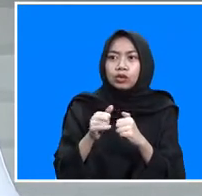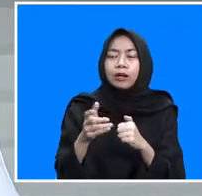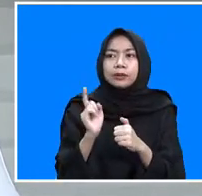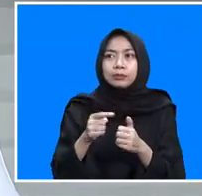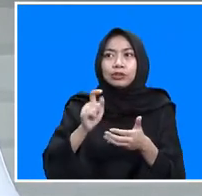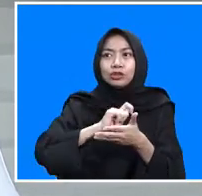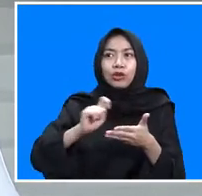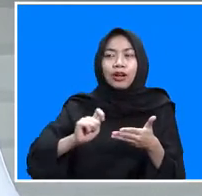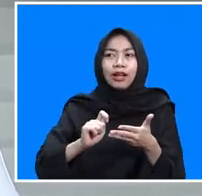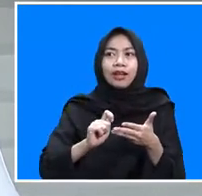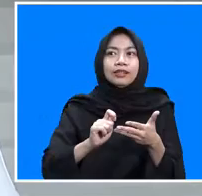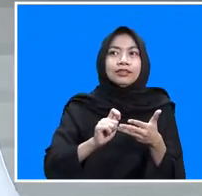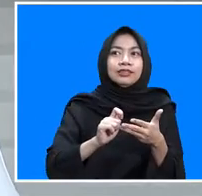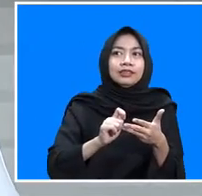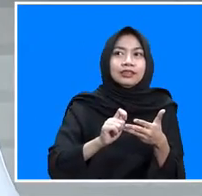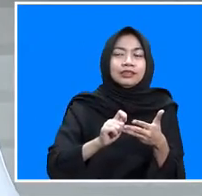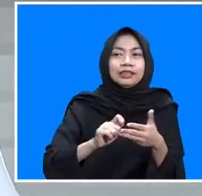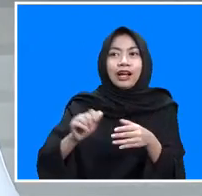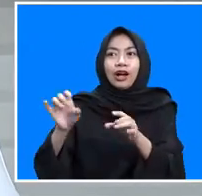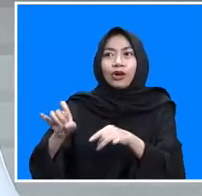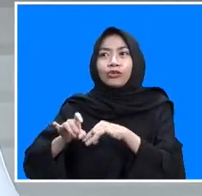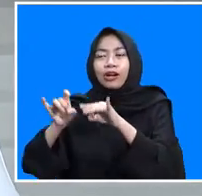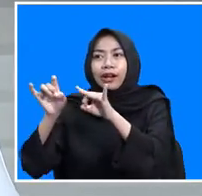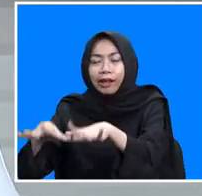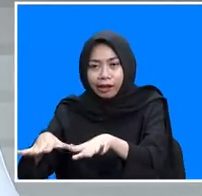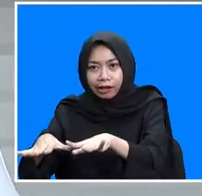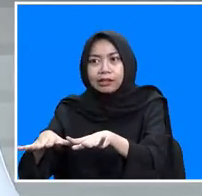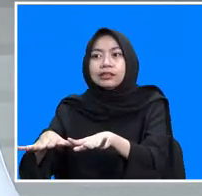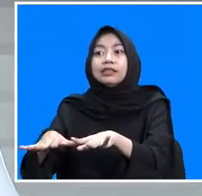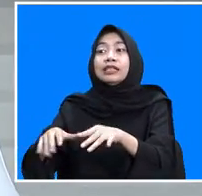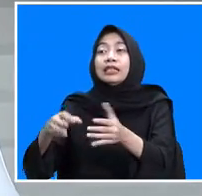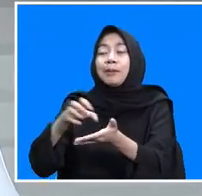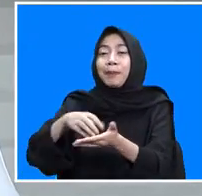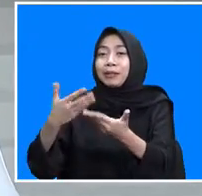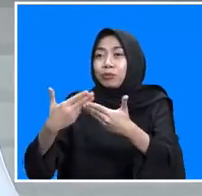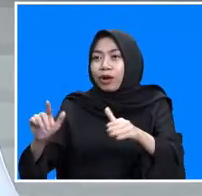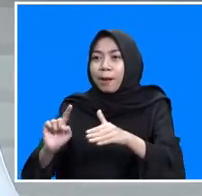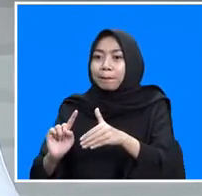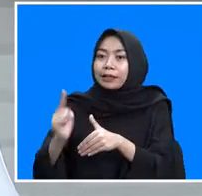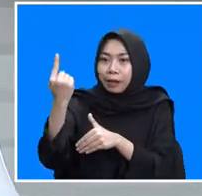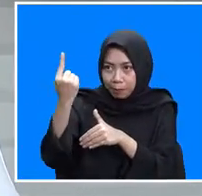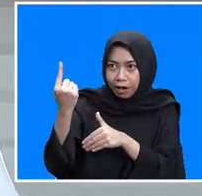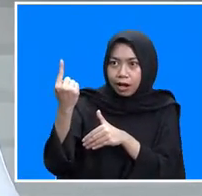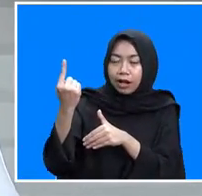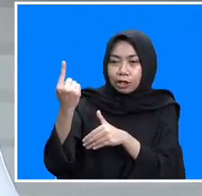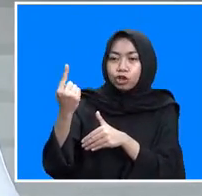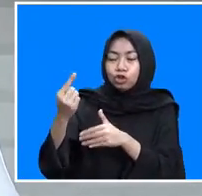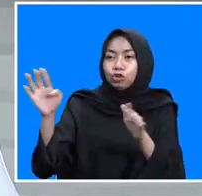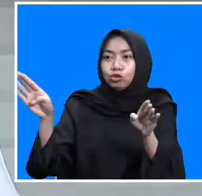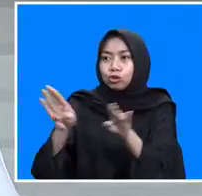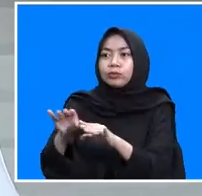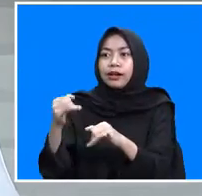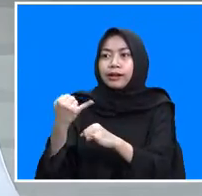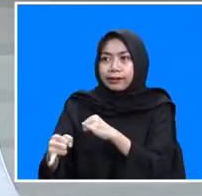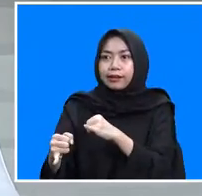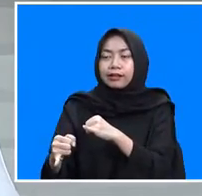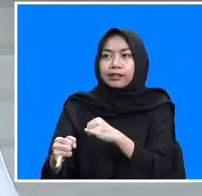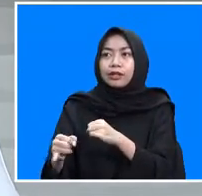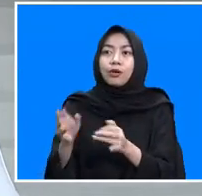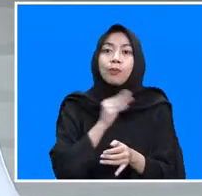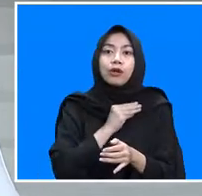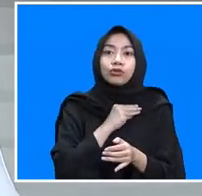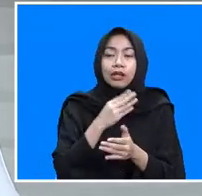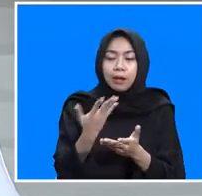open, here in Australia is schools are the first to open and then last to close. It means